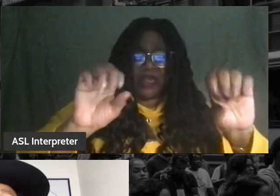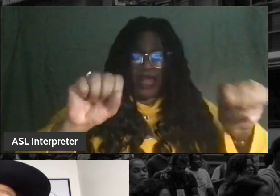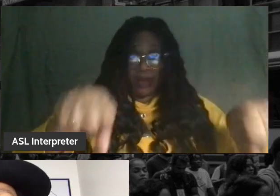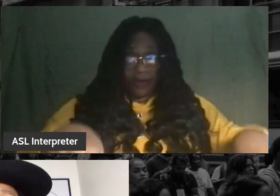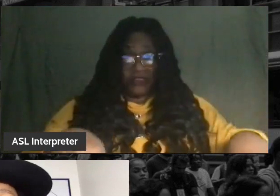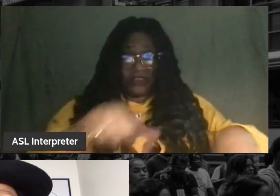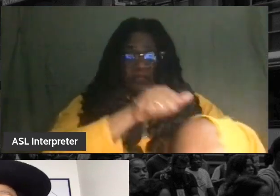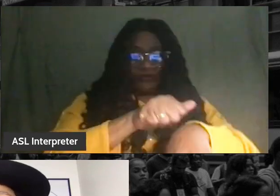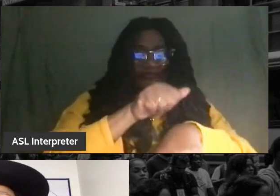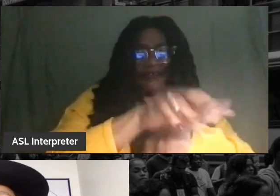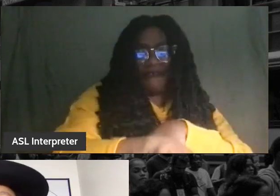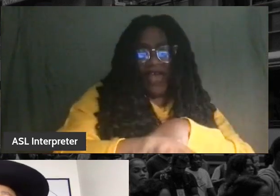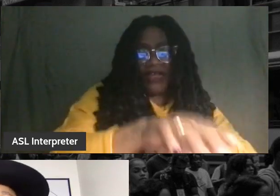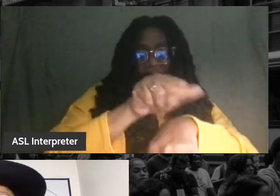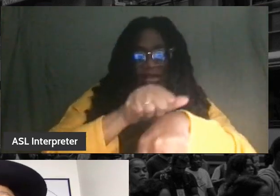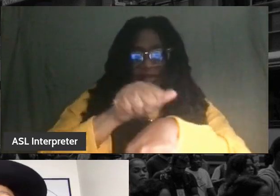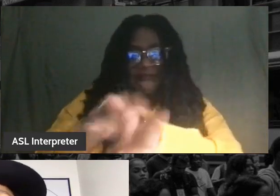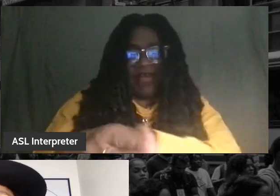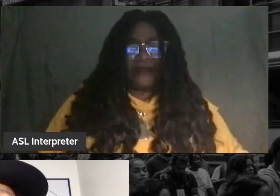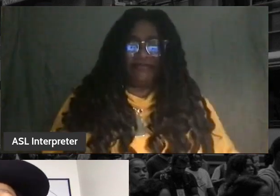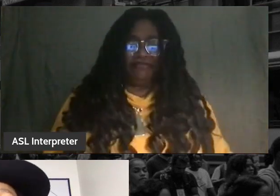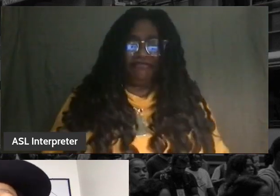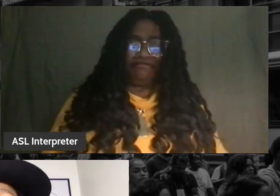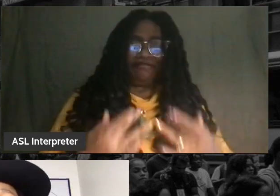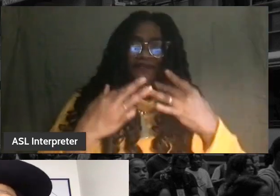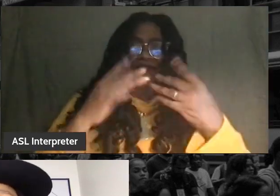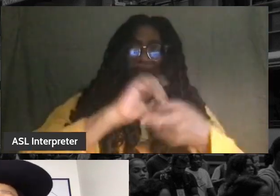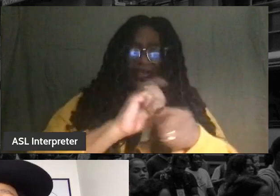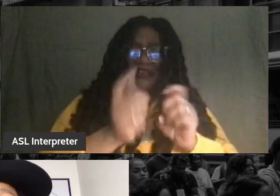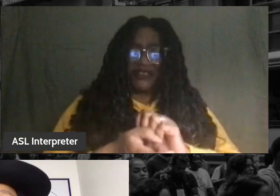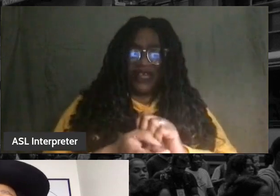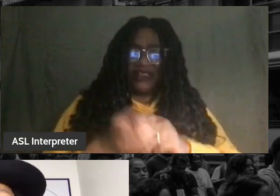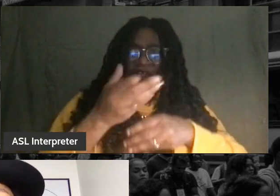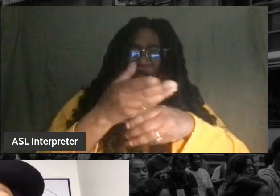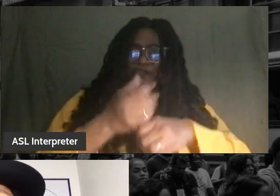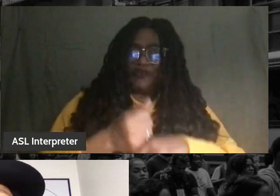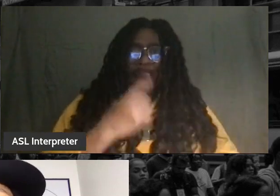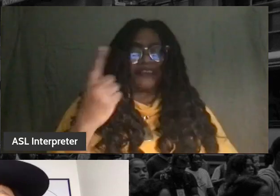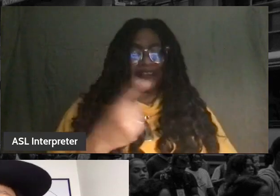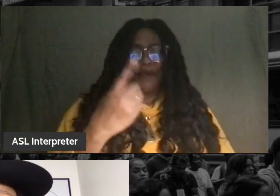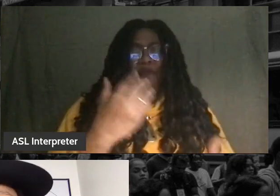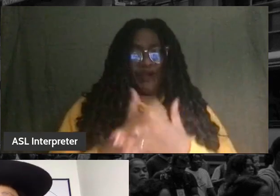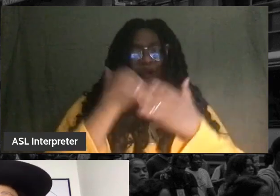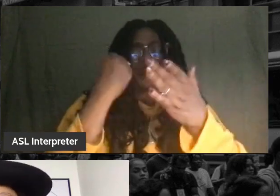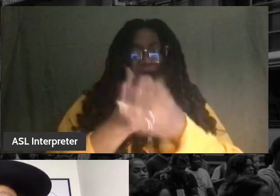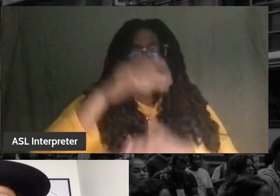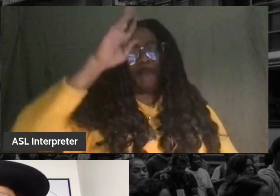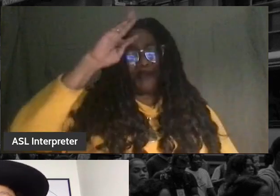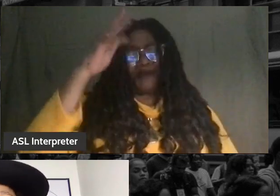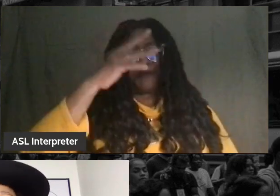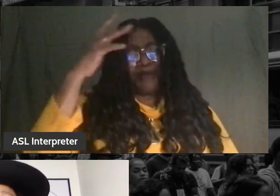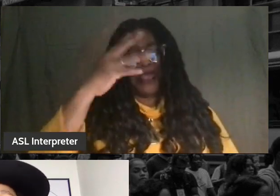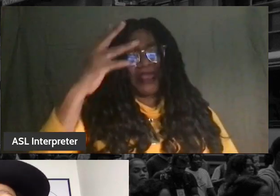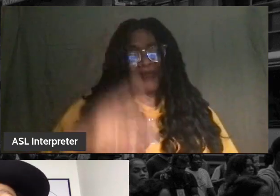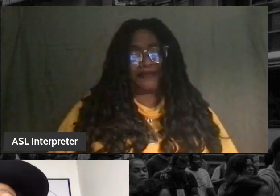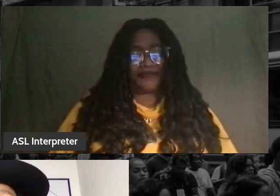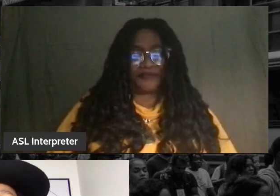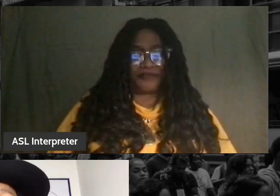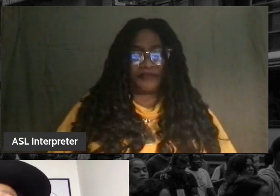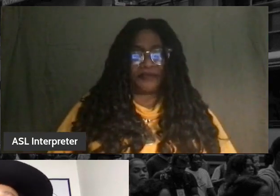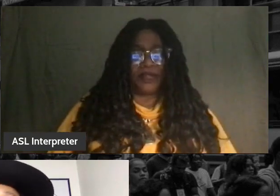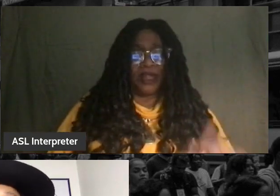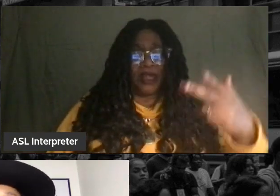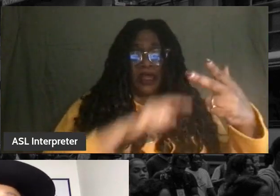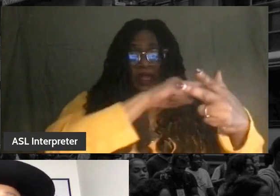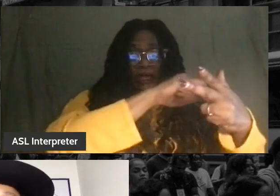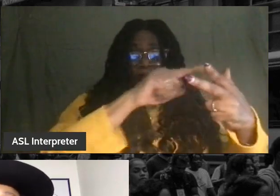affect change in the world, just trust that someone will be daring enough to help you get it made. Yeah. And my third